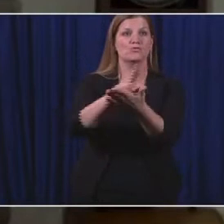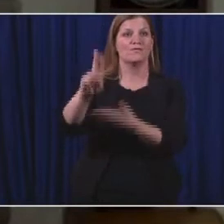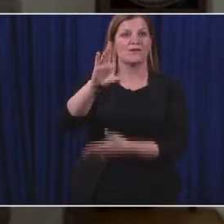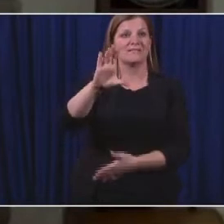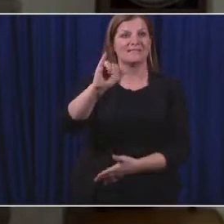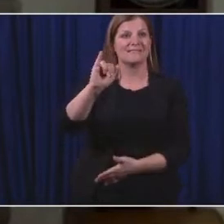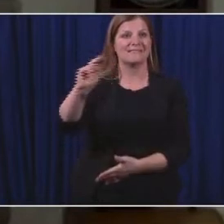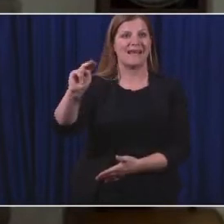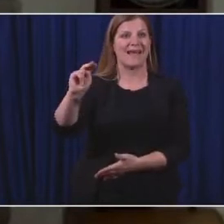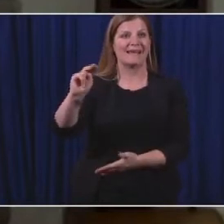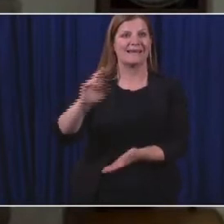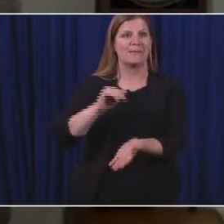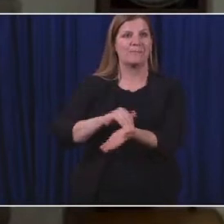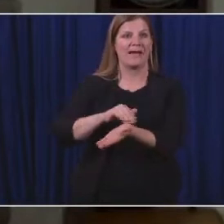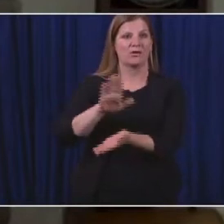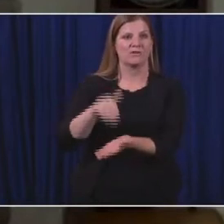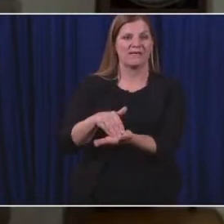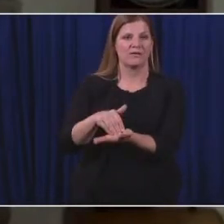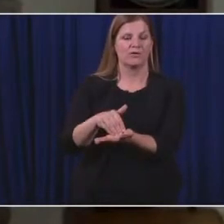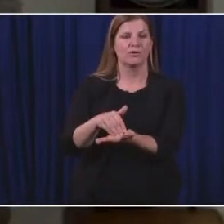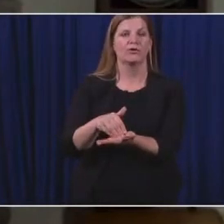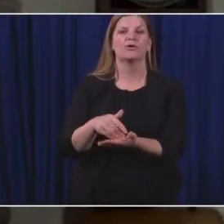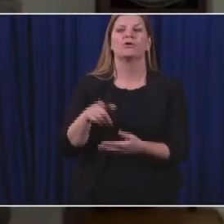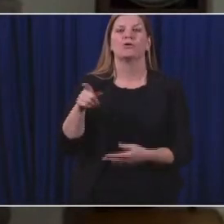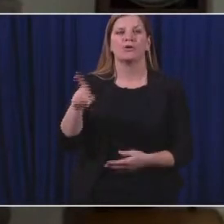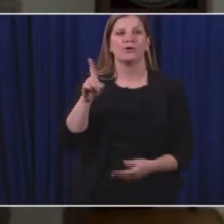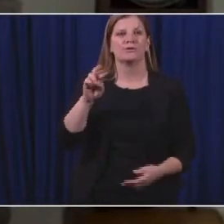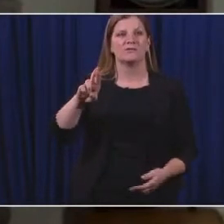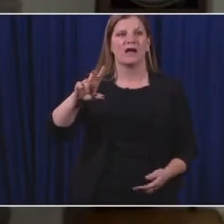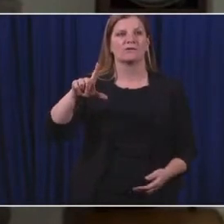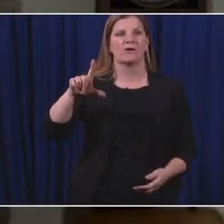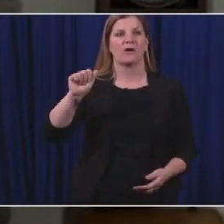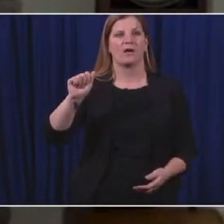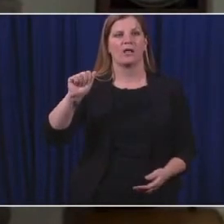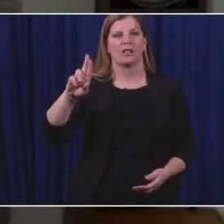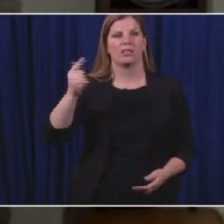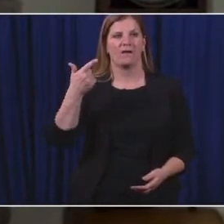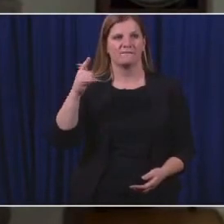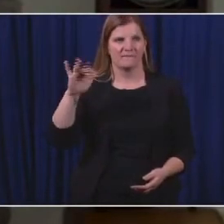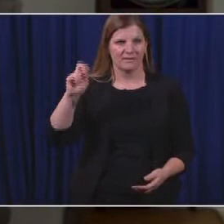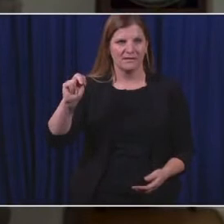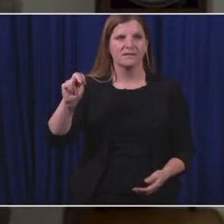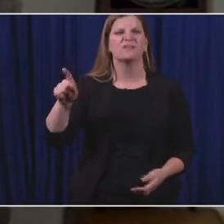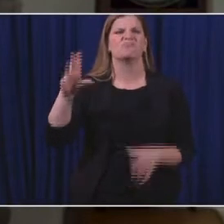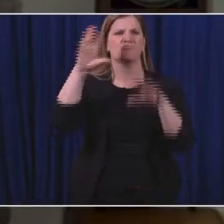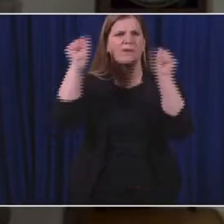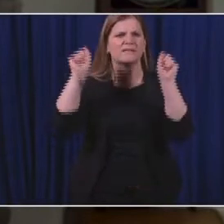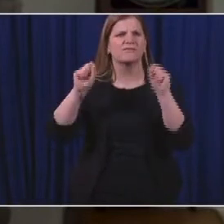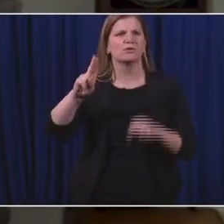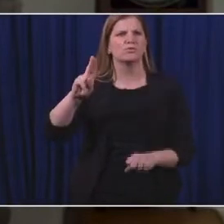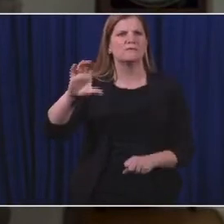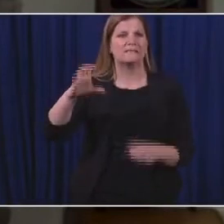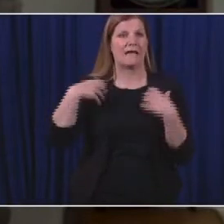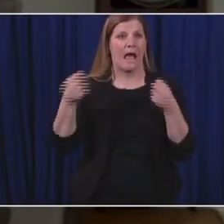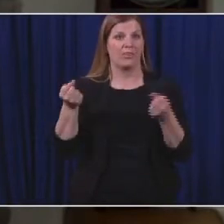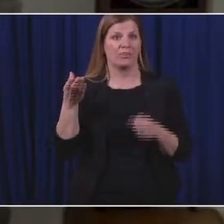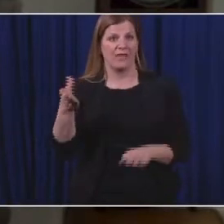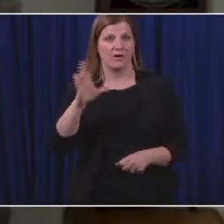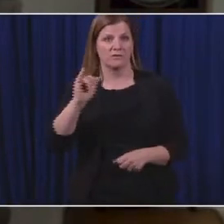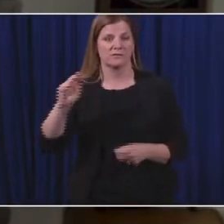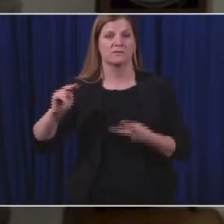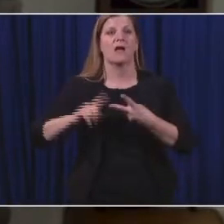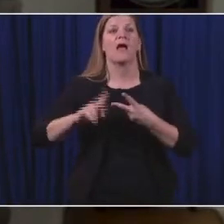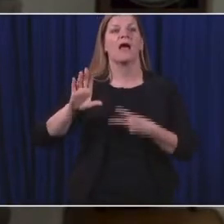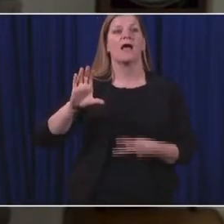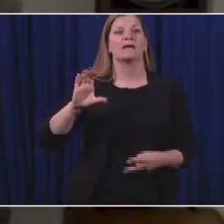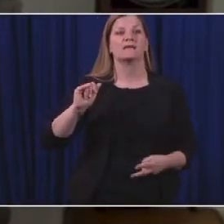Center. We're joined again today by Dr. Lofgren, President, UC Health in Cincinnati, as well as Caitlin Kaufman, one